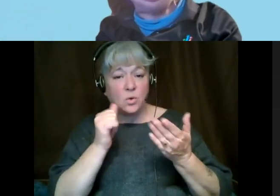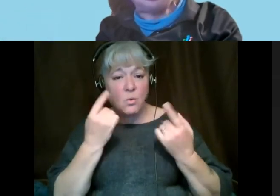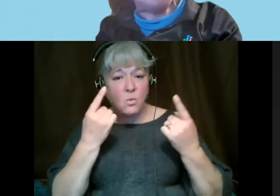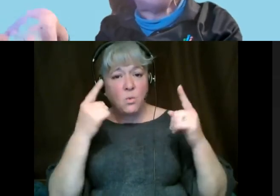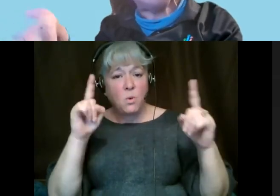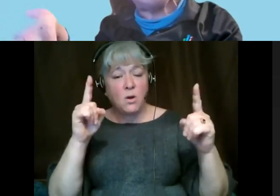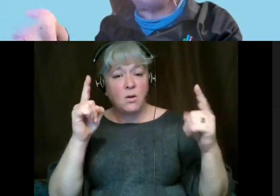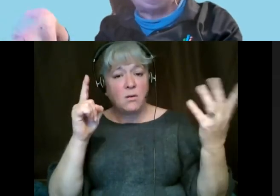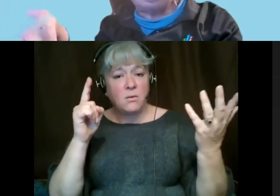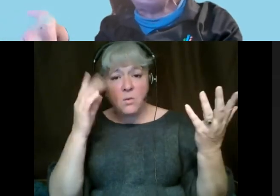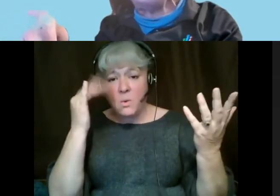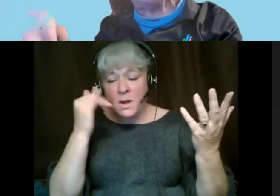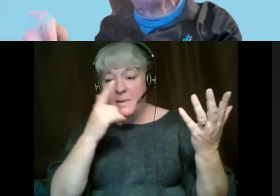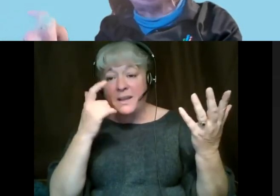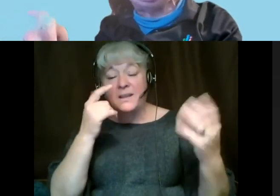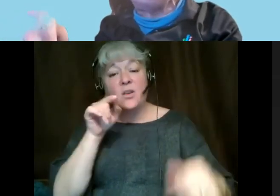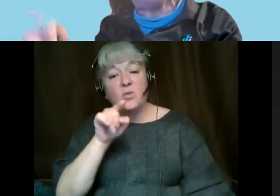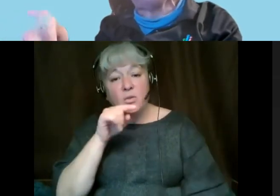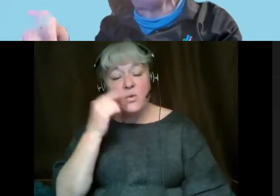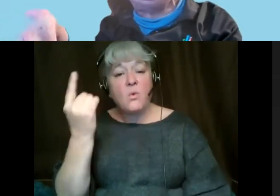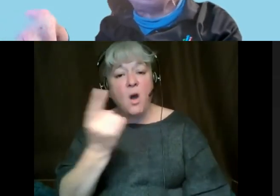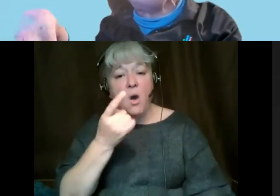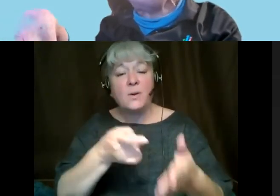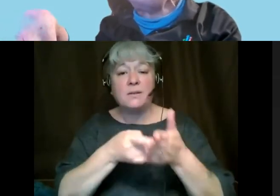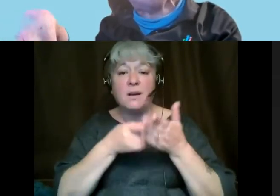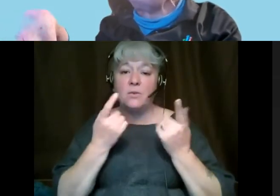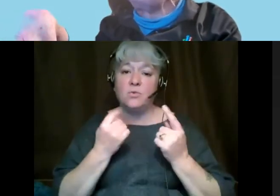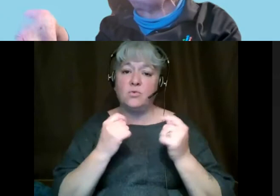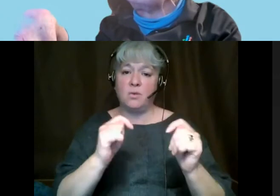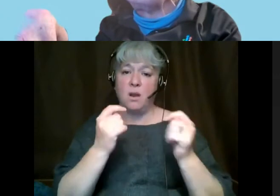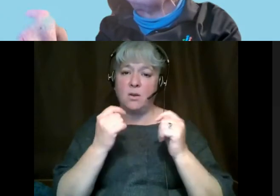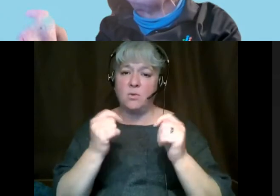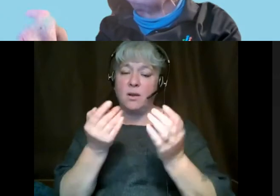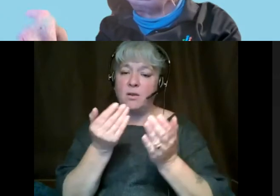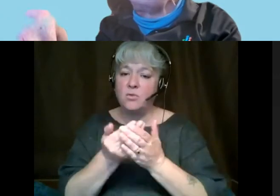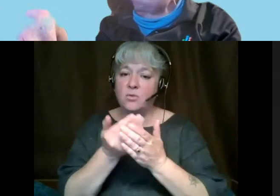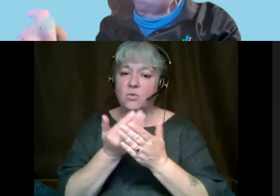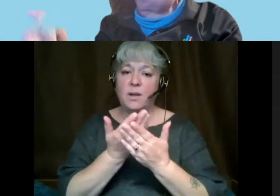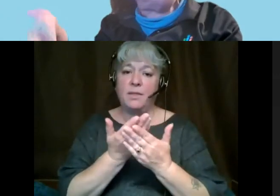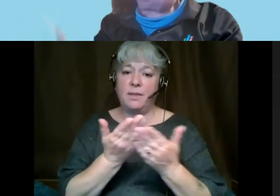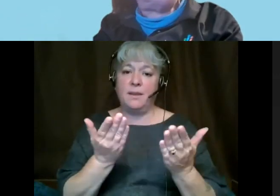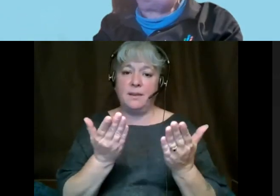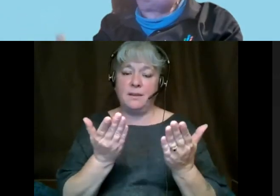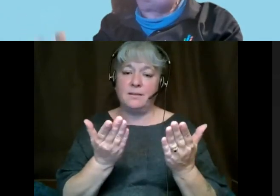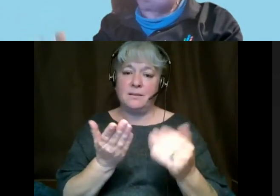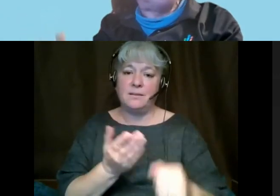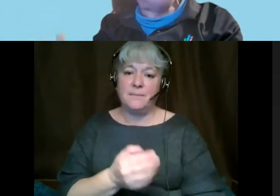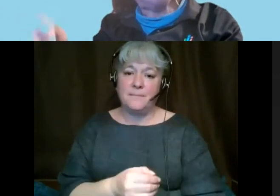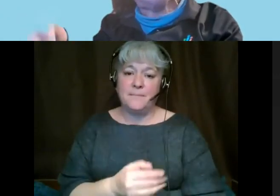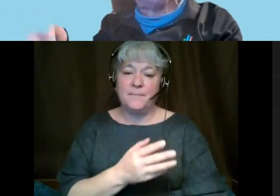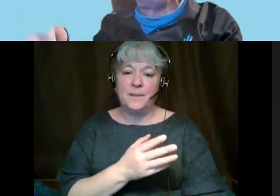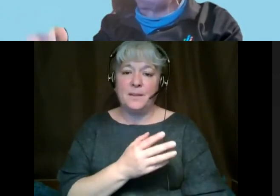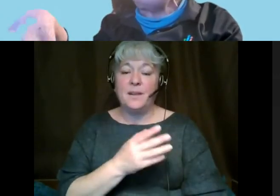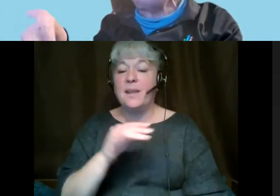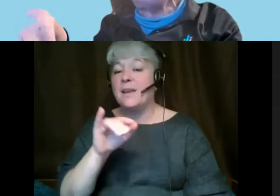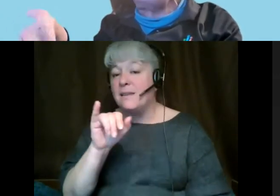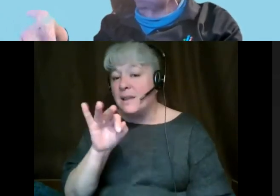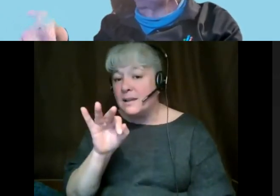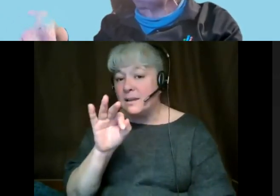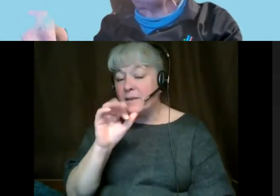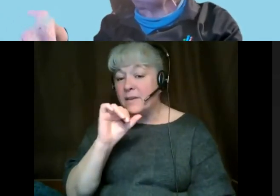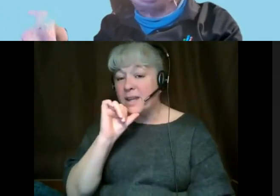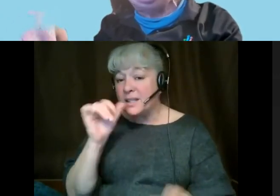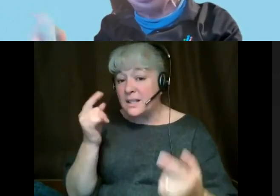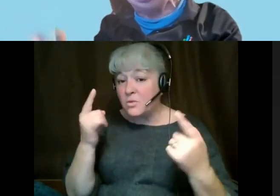that you always gotta try new things. If it doesn't